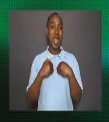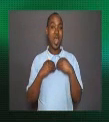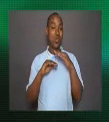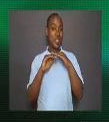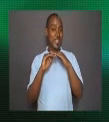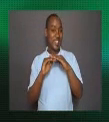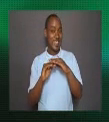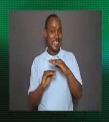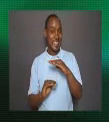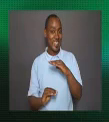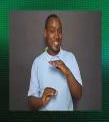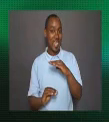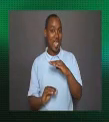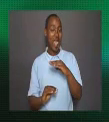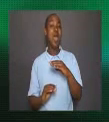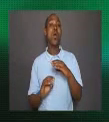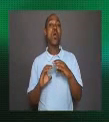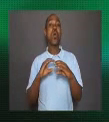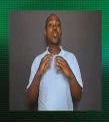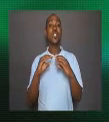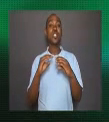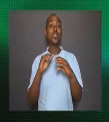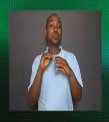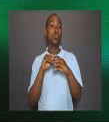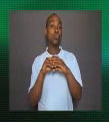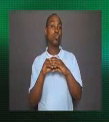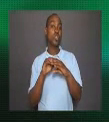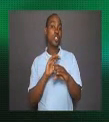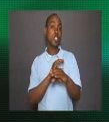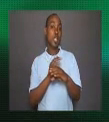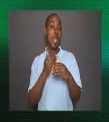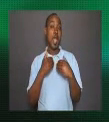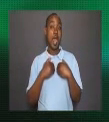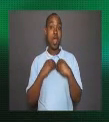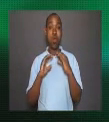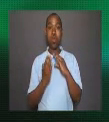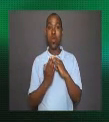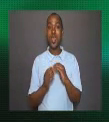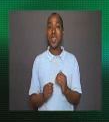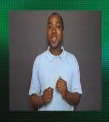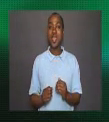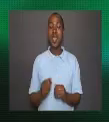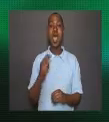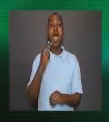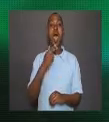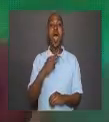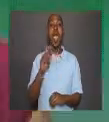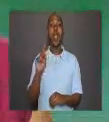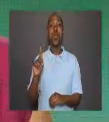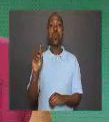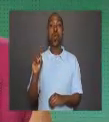the concentration of the solution inside the cell, it is hypotonic.